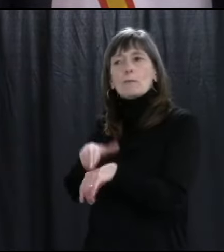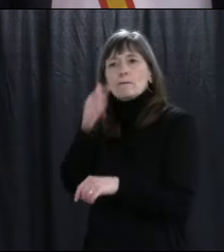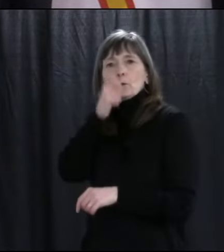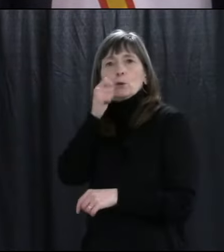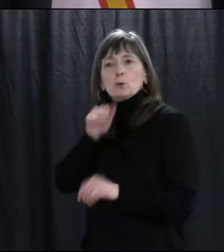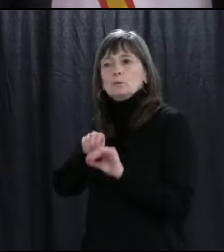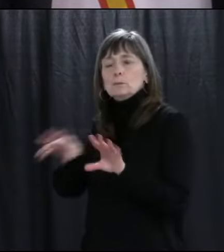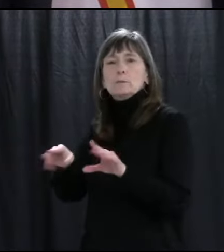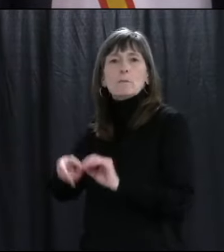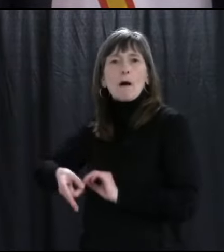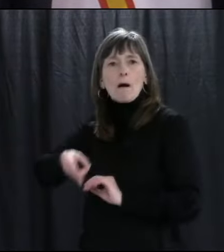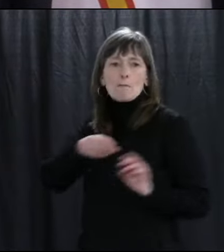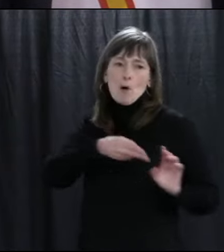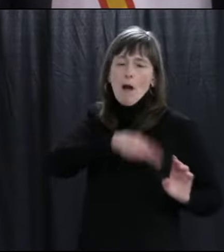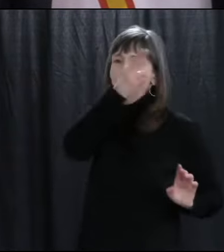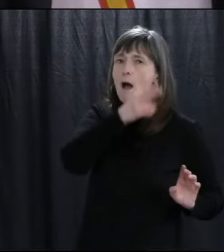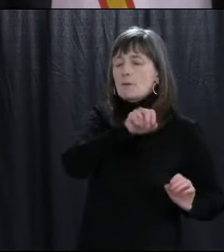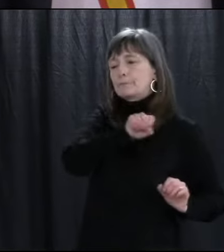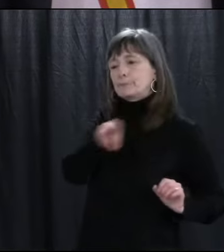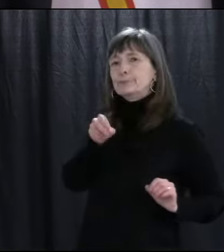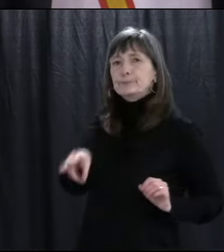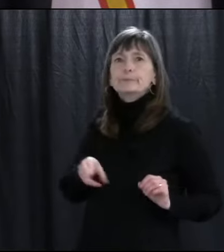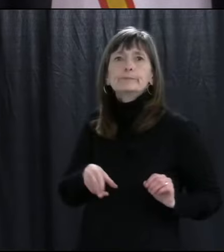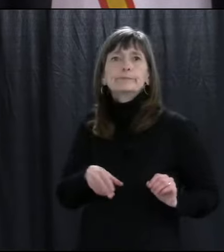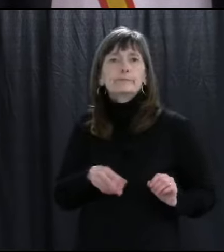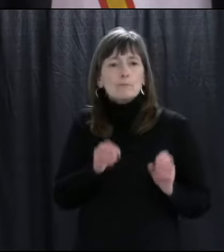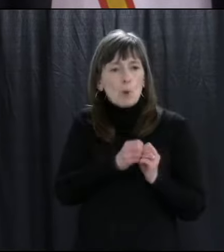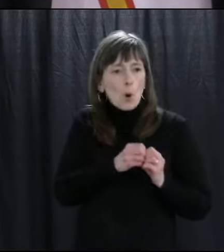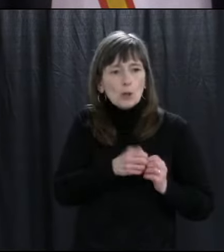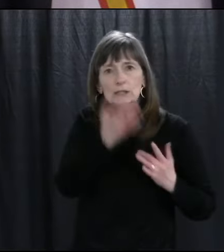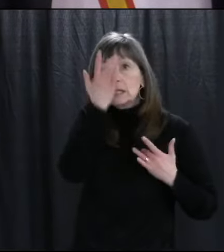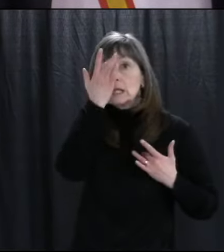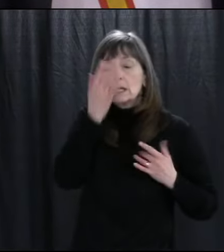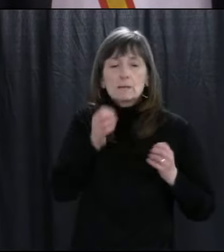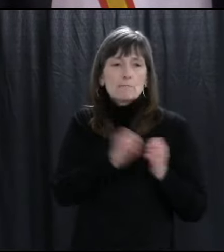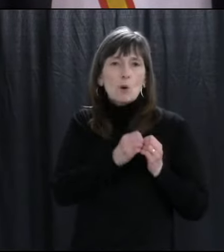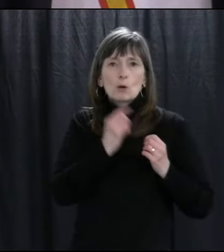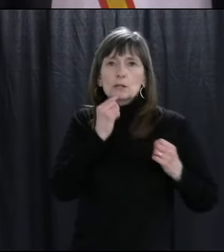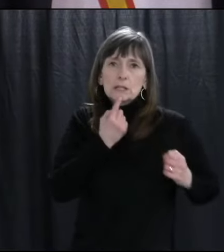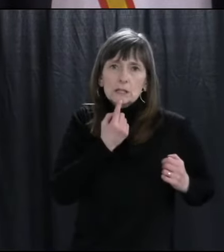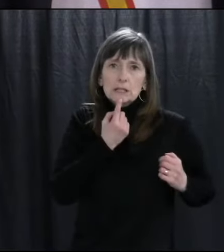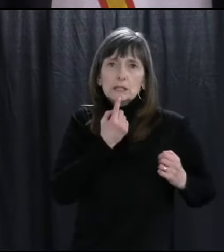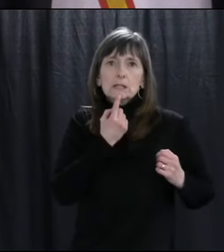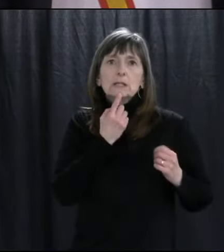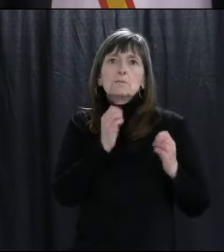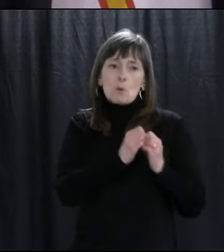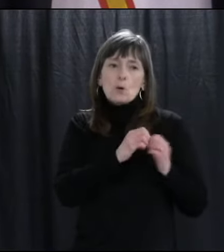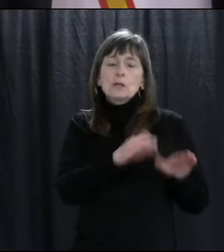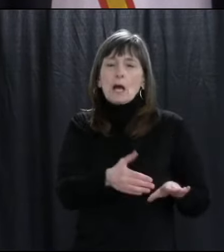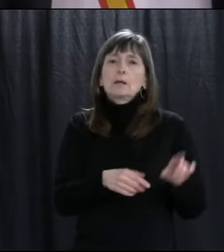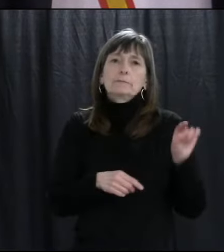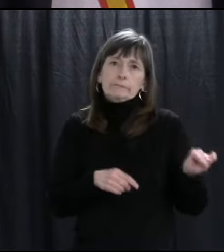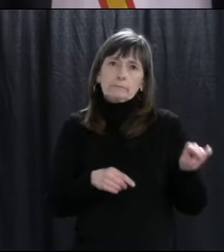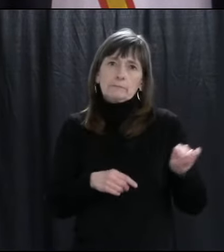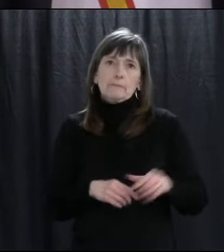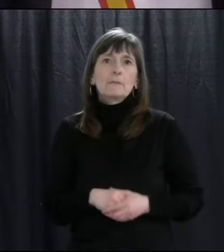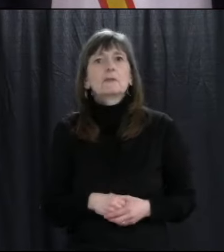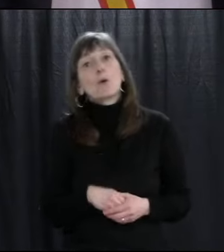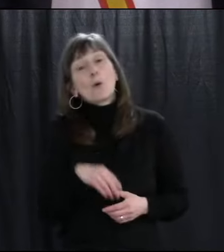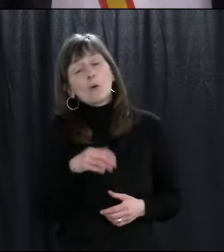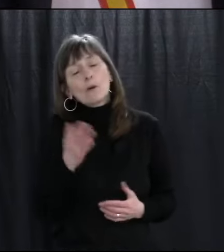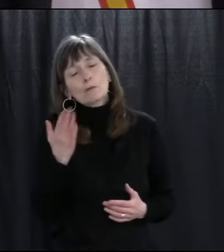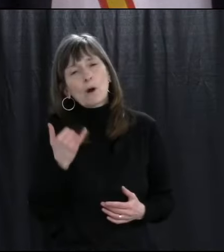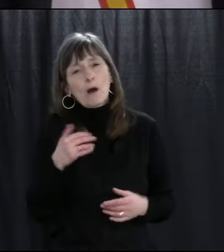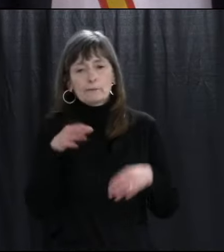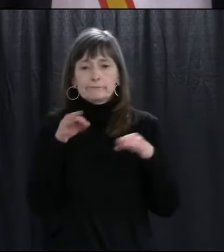possible, obviously. So that is why we are concerned about this, and that is why we're trying to get out ahead.